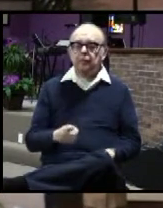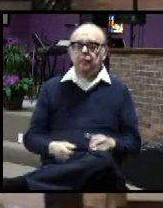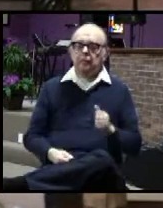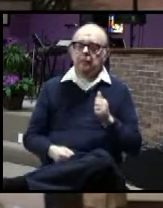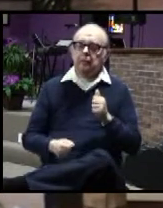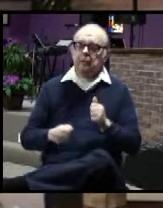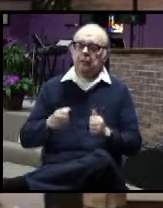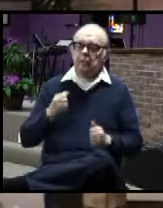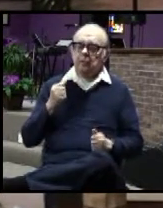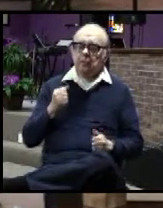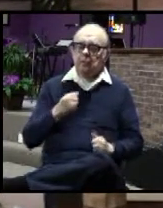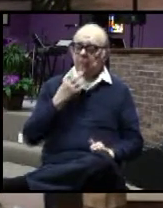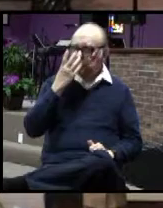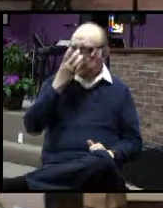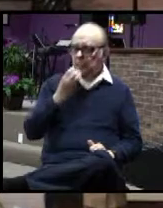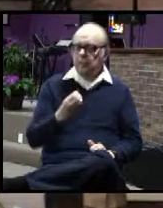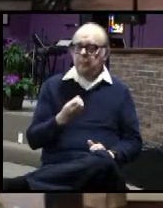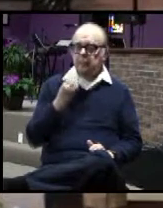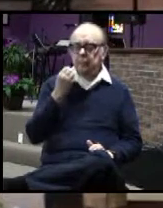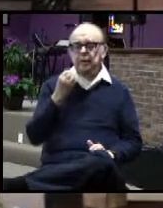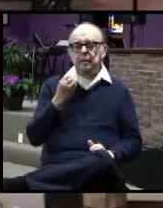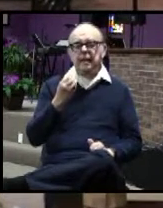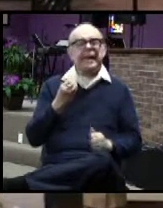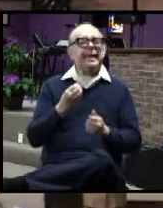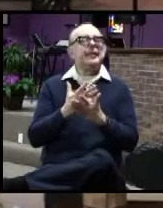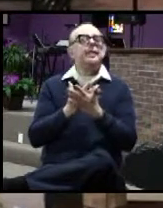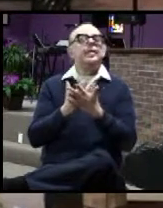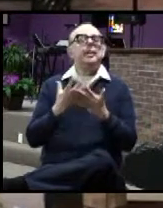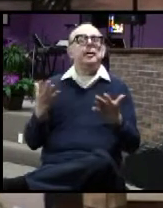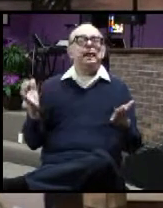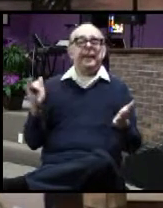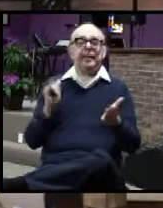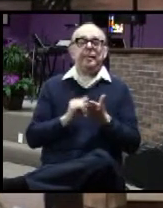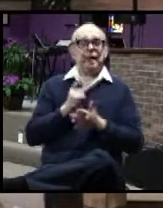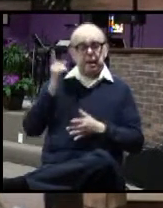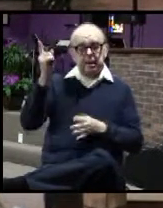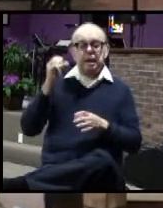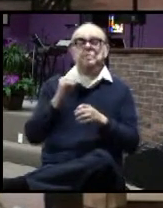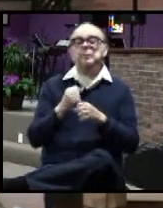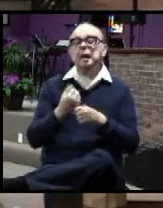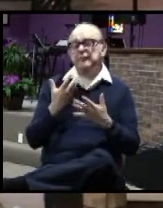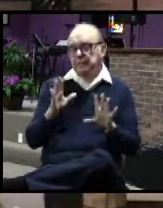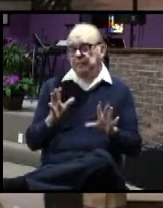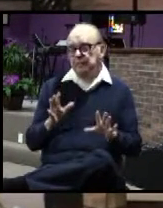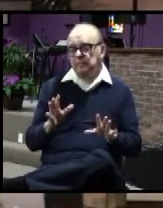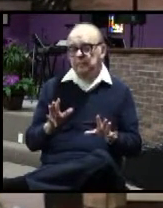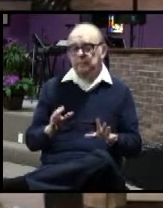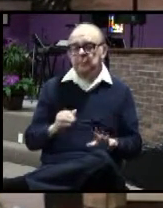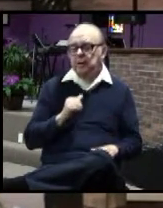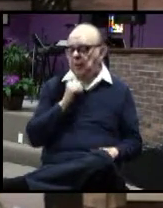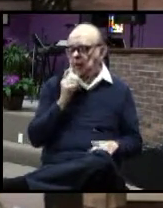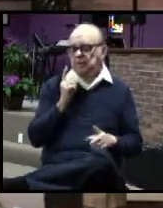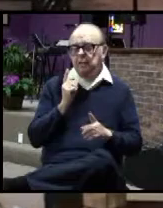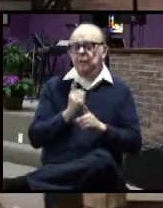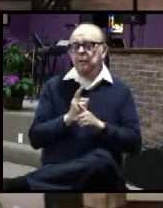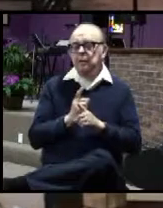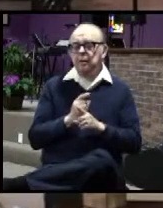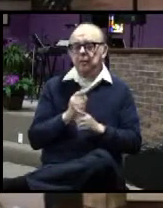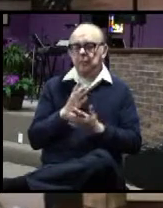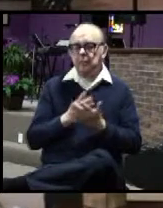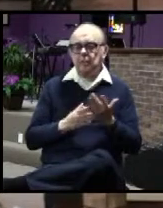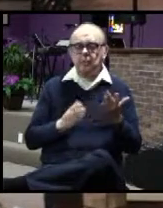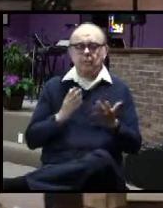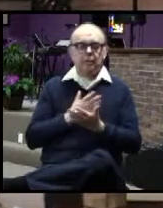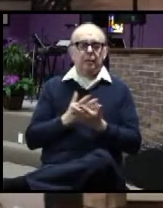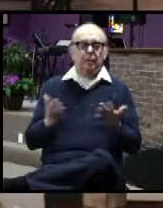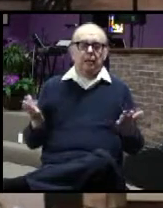most beautiful creation that he made. Not an ordinary piece of something to